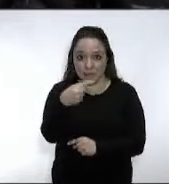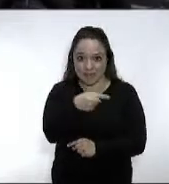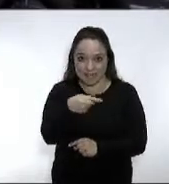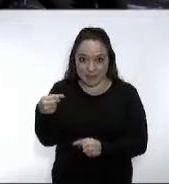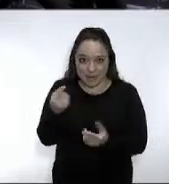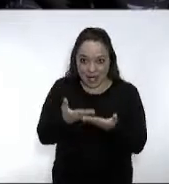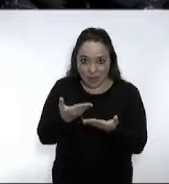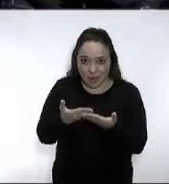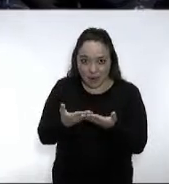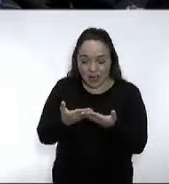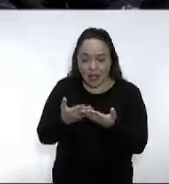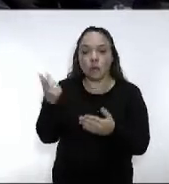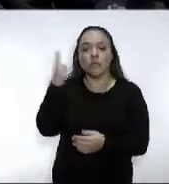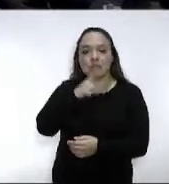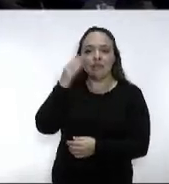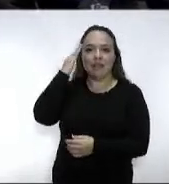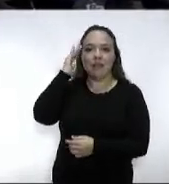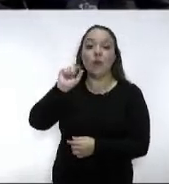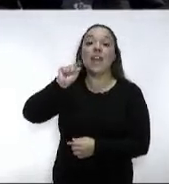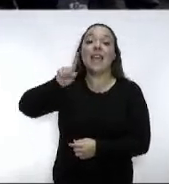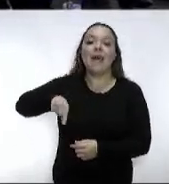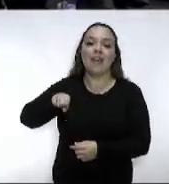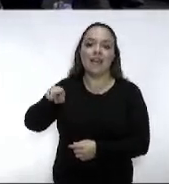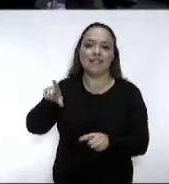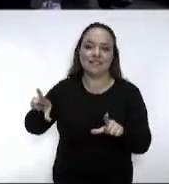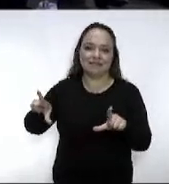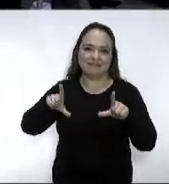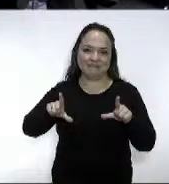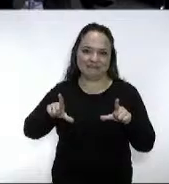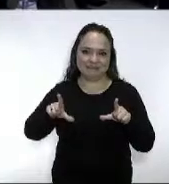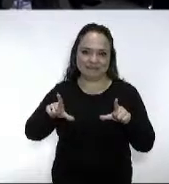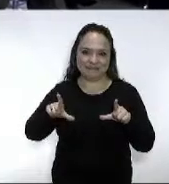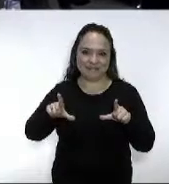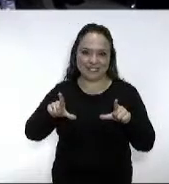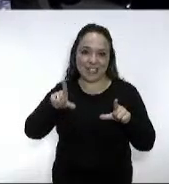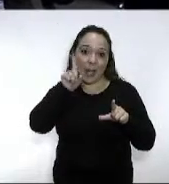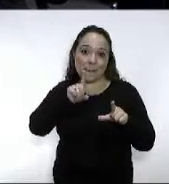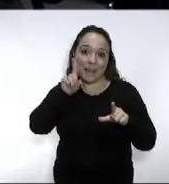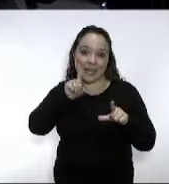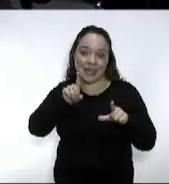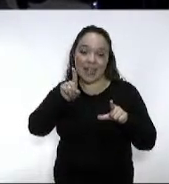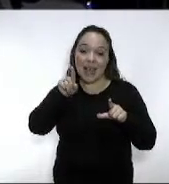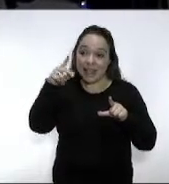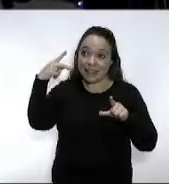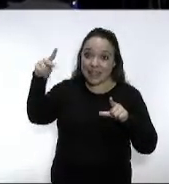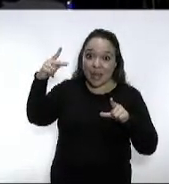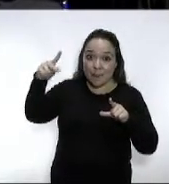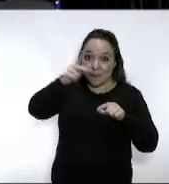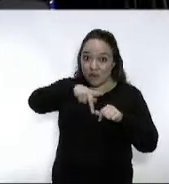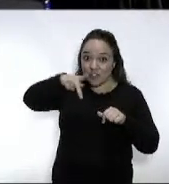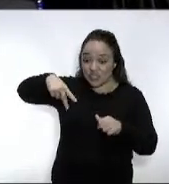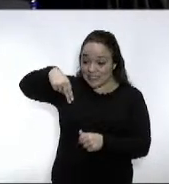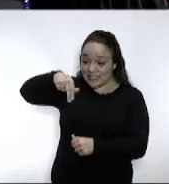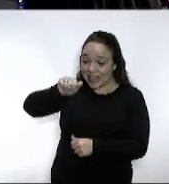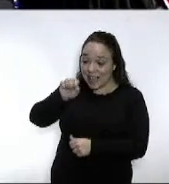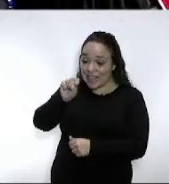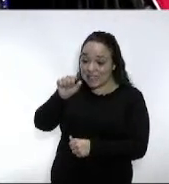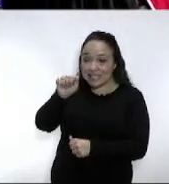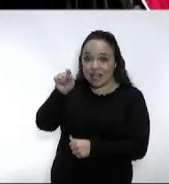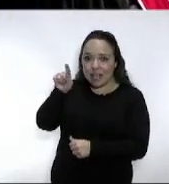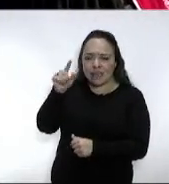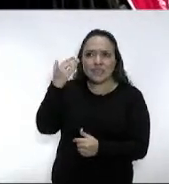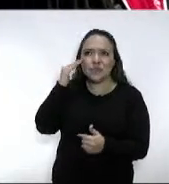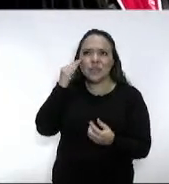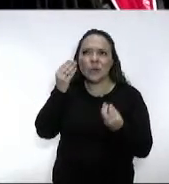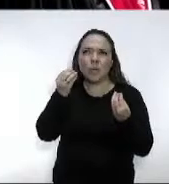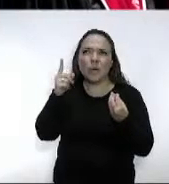give you butterflies in your stomach, but exactly what motivates us. Time is unpolite. it passes